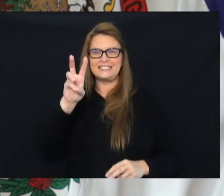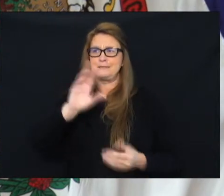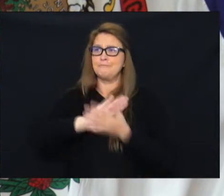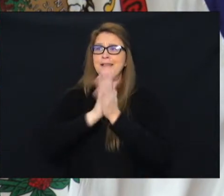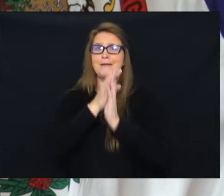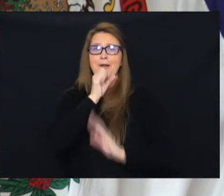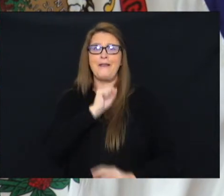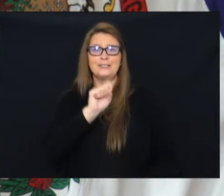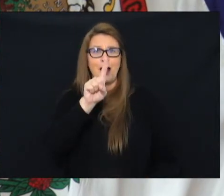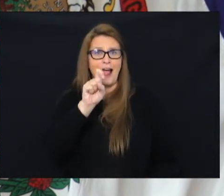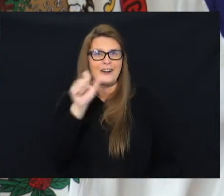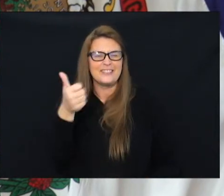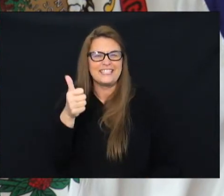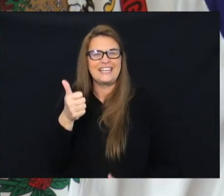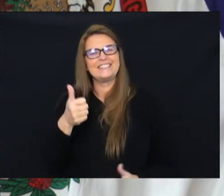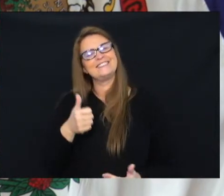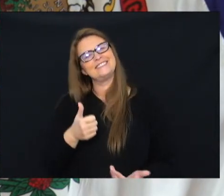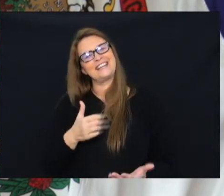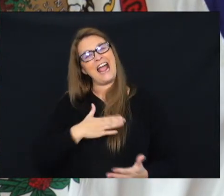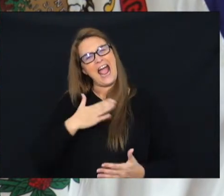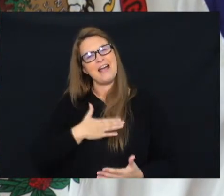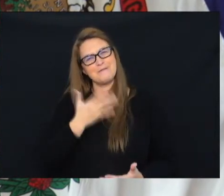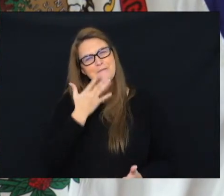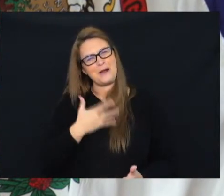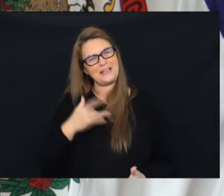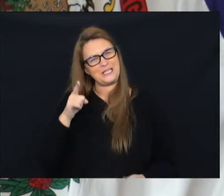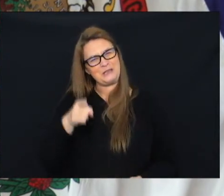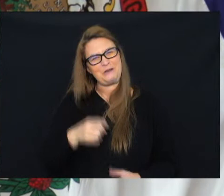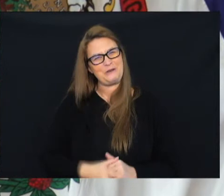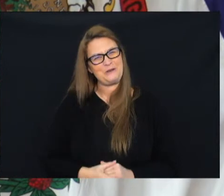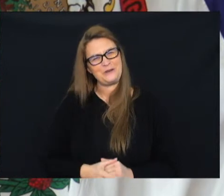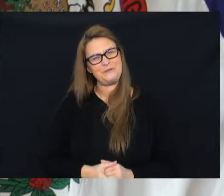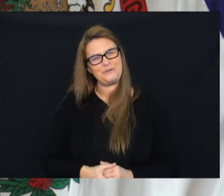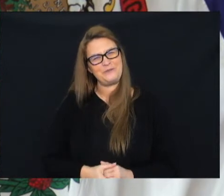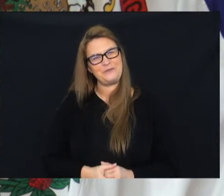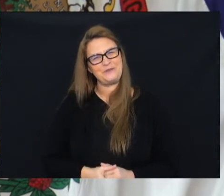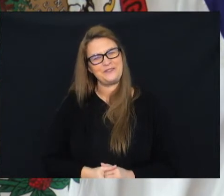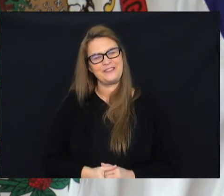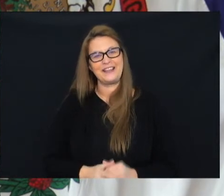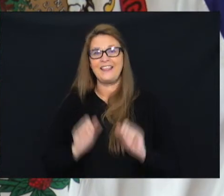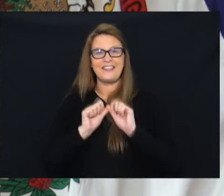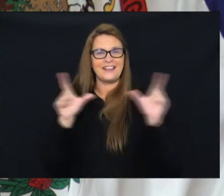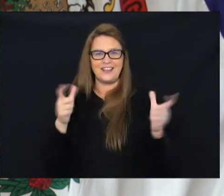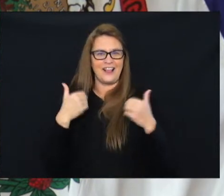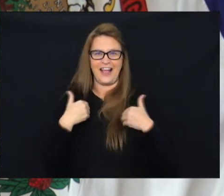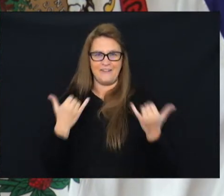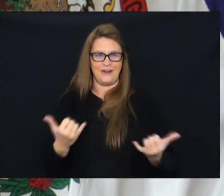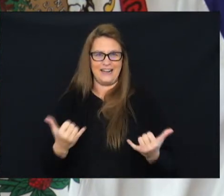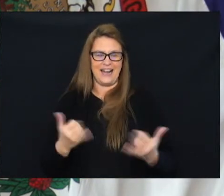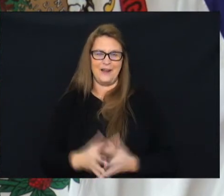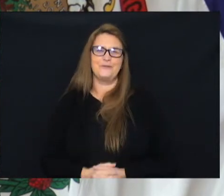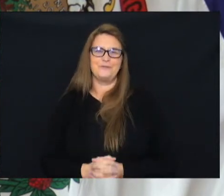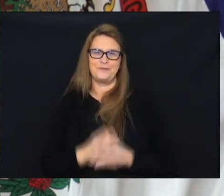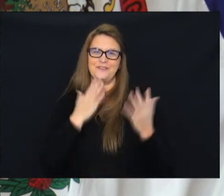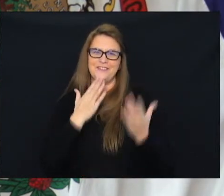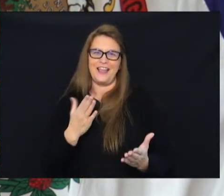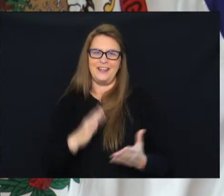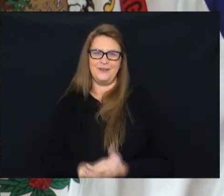on going. Polly, happy birthday, and thank you so much. That's all I've got right now. Thank